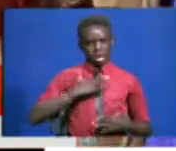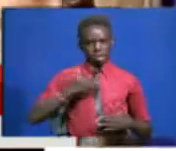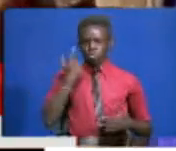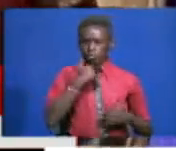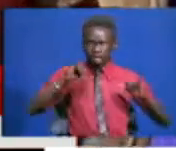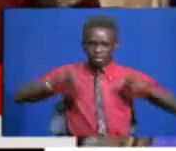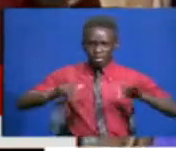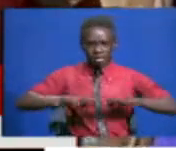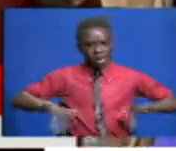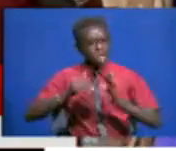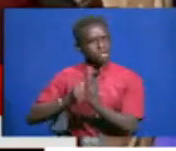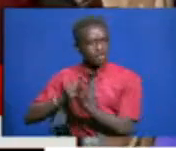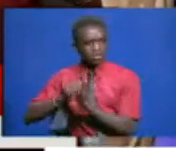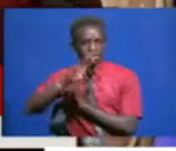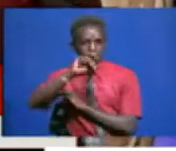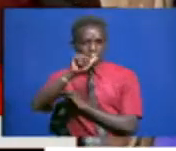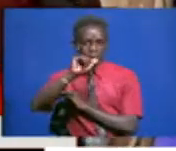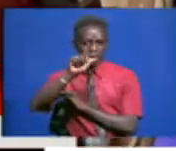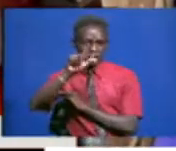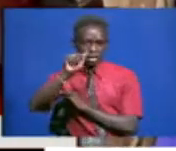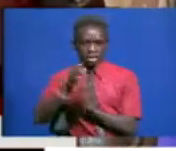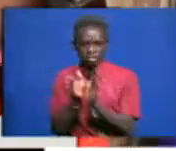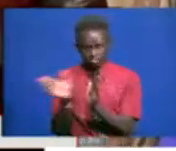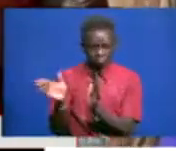Naivasha tunaweza furahia hata sisi tuseme